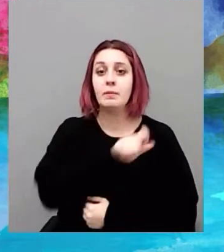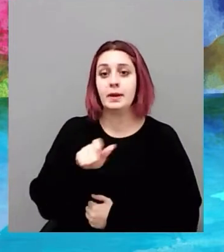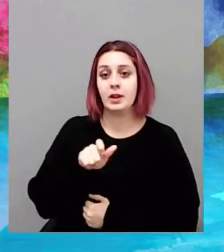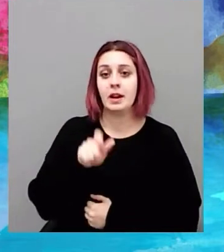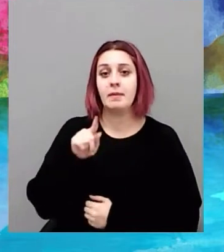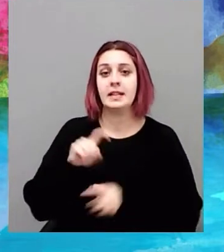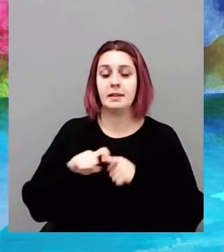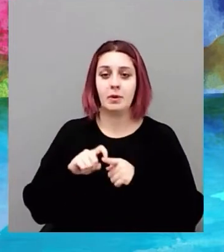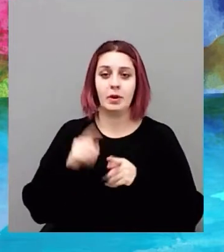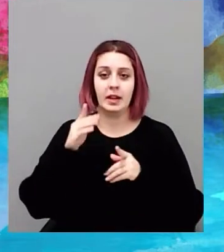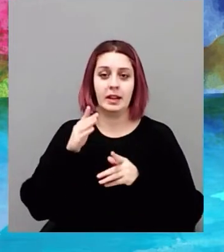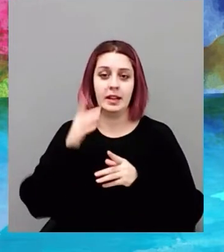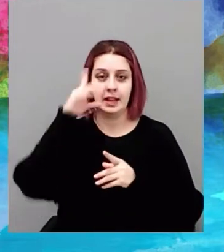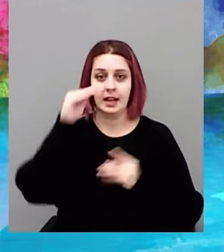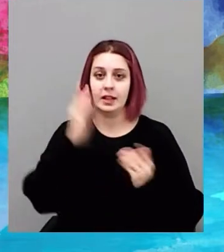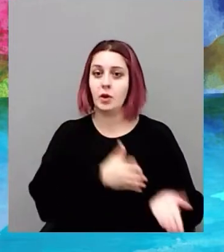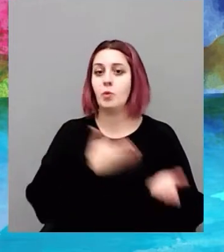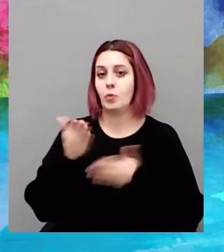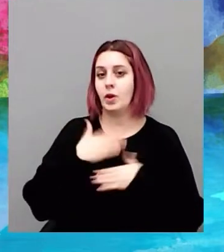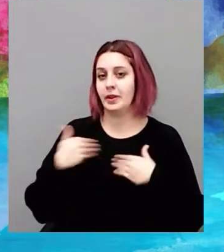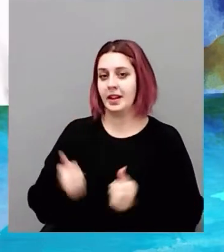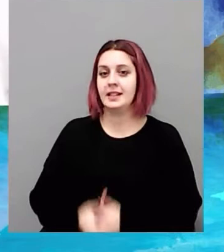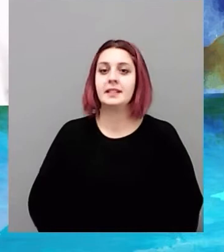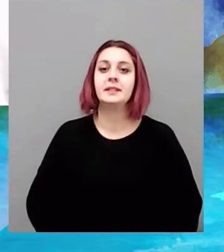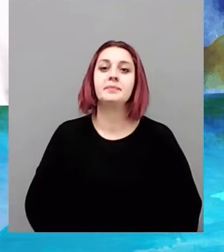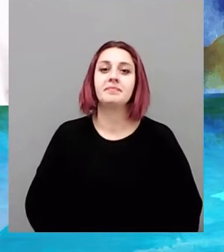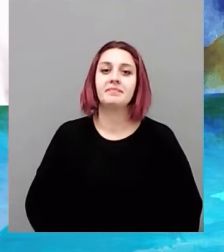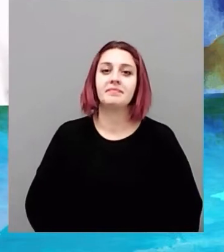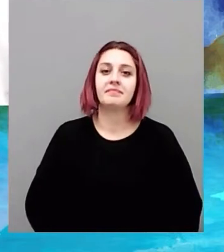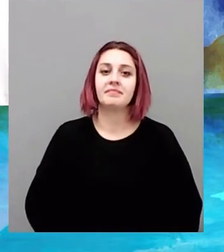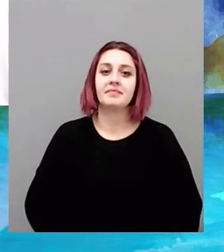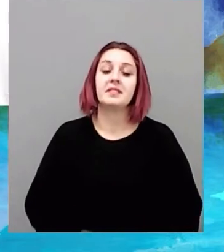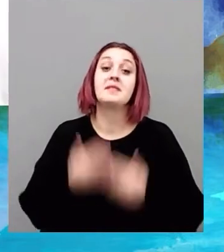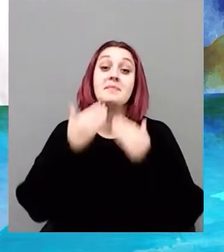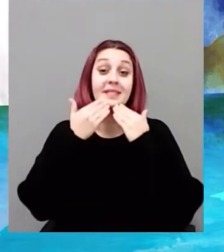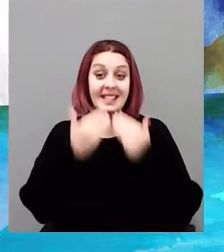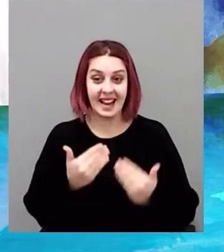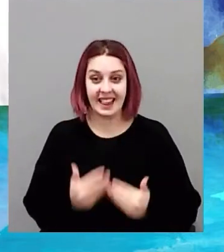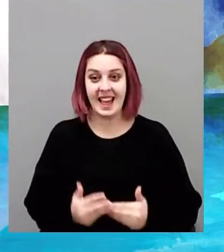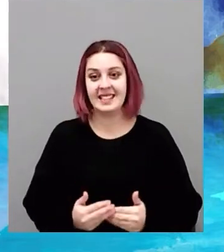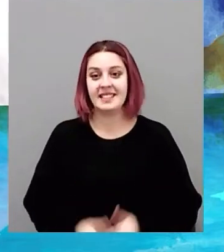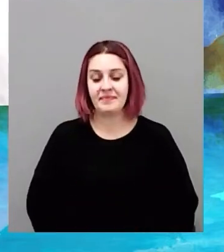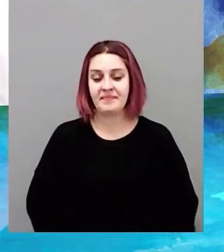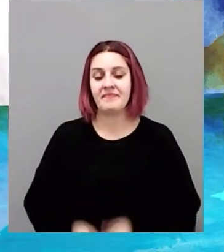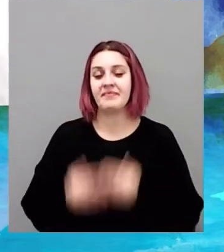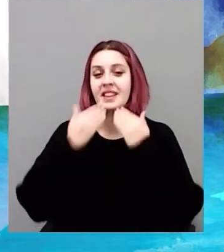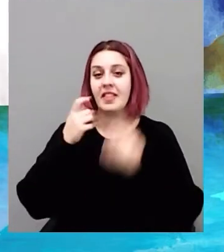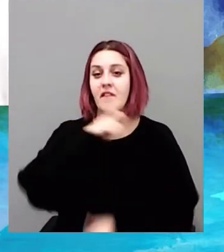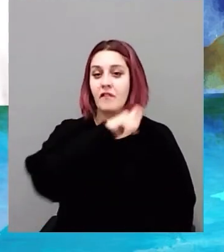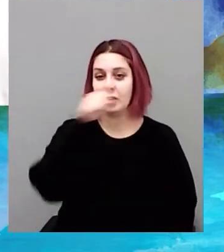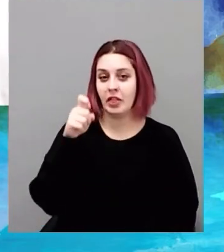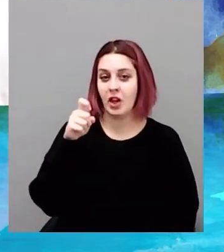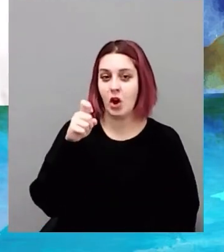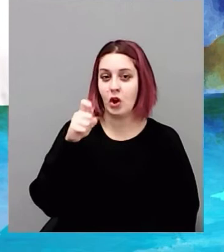Thank you. Thank you to the ONCE Foundation for letting me talking about my subject here today.